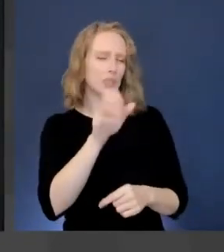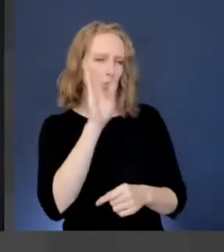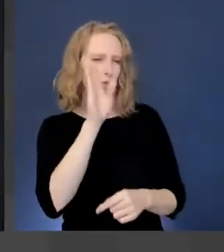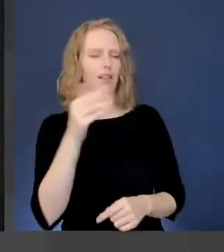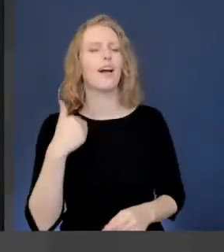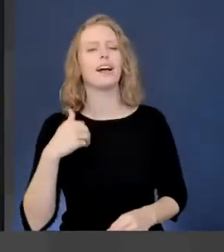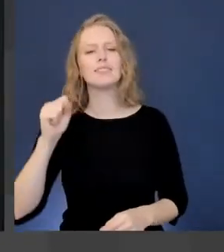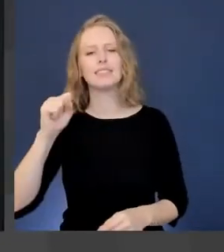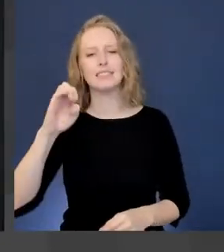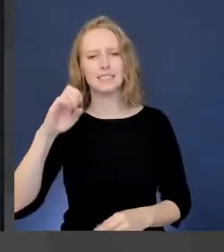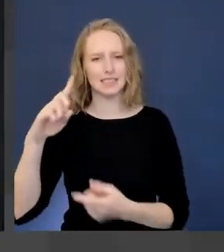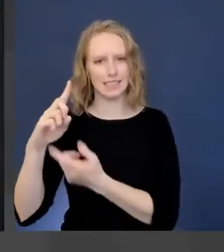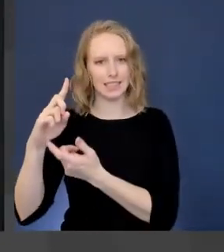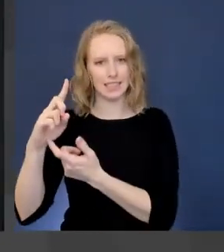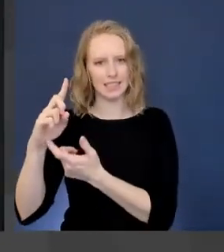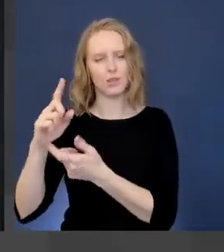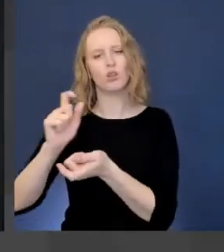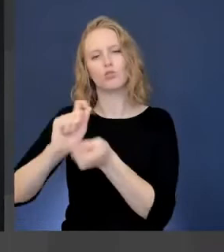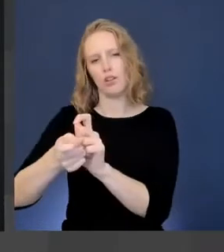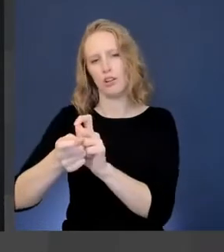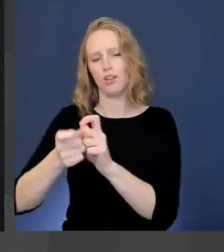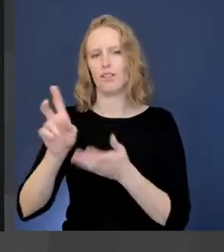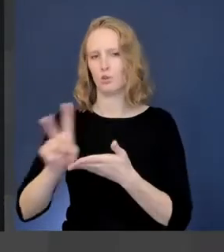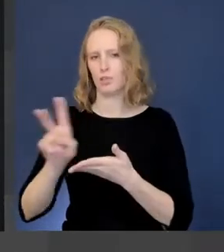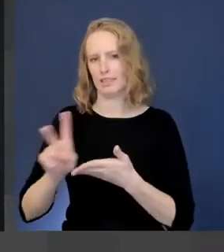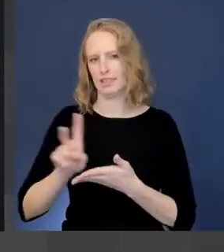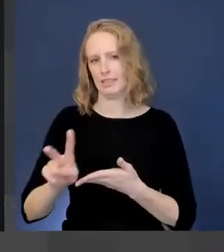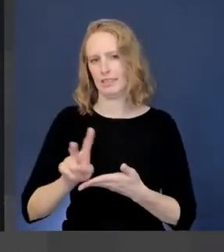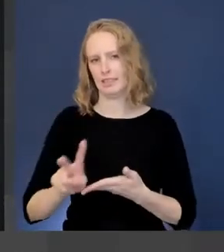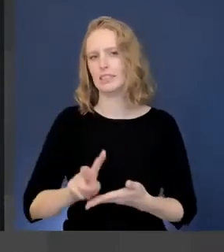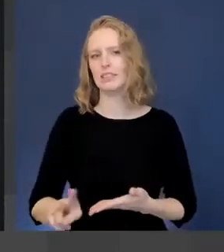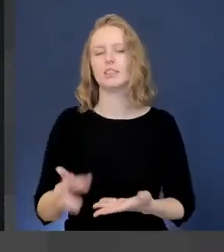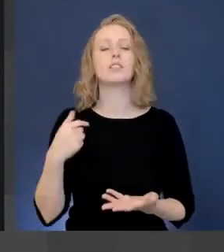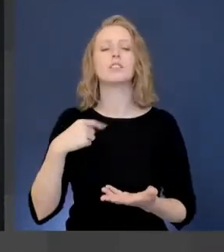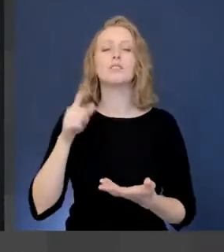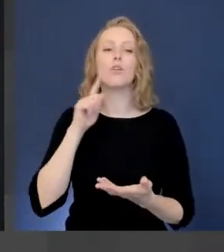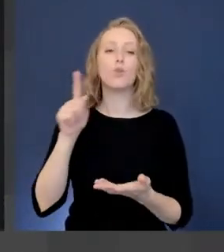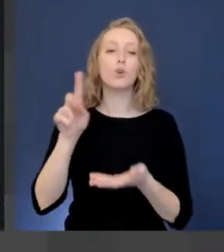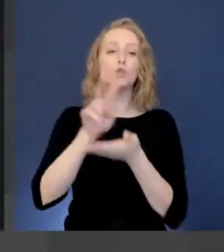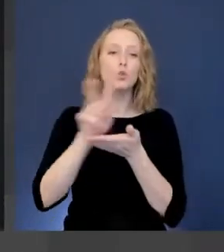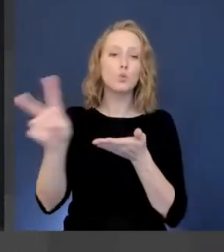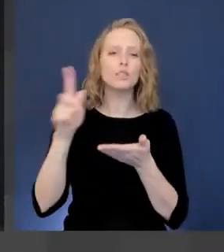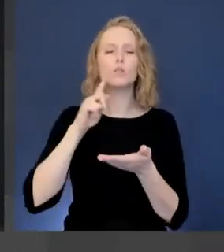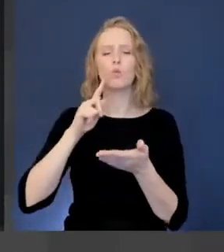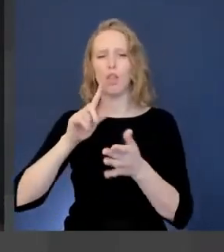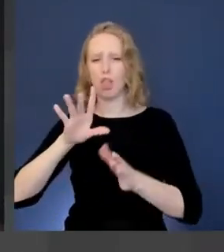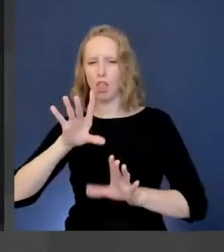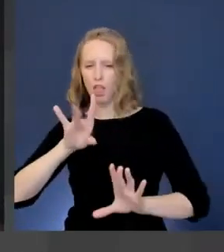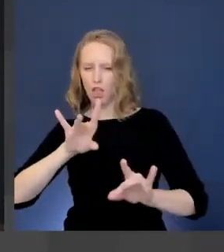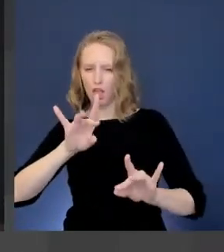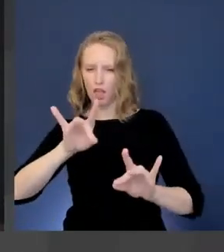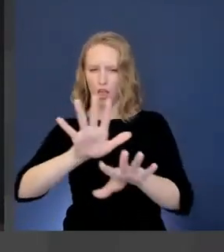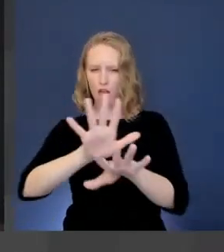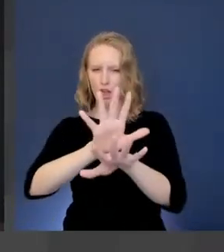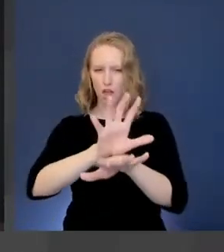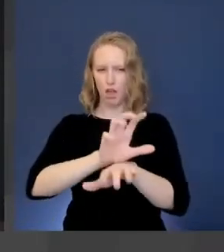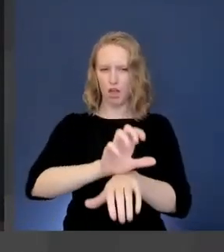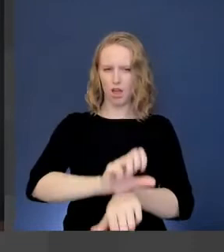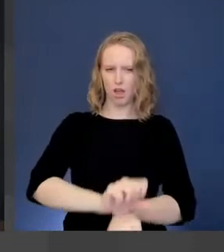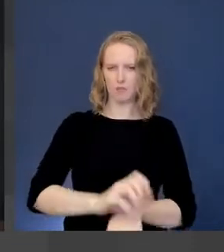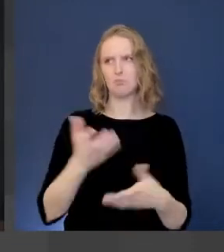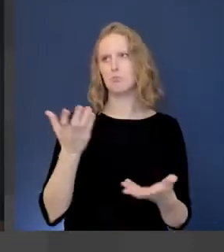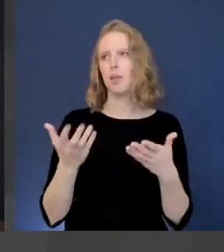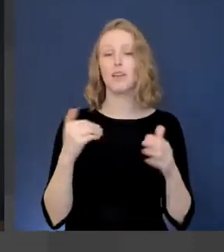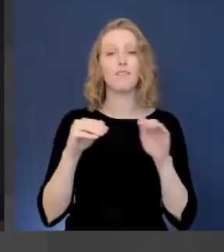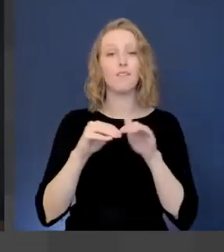change every 2 weeks, meaning that for 2 weeks, you'll be able to learn what happens in every floor. So say I reach floor